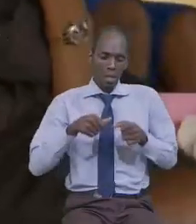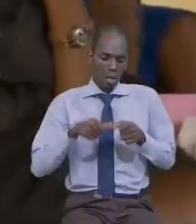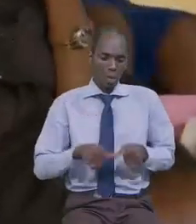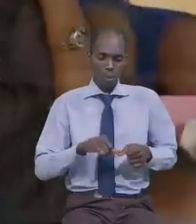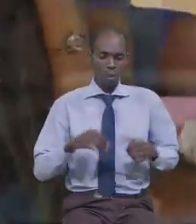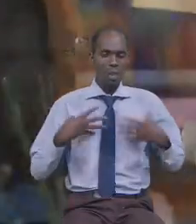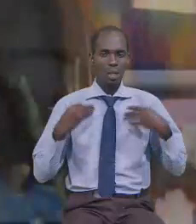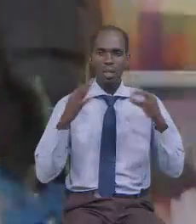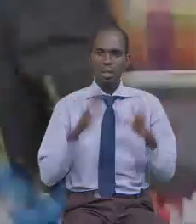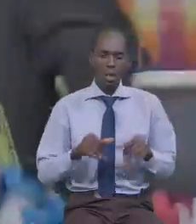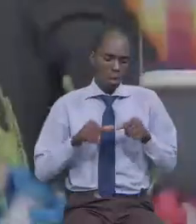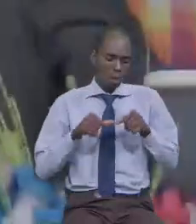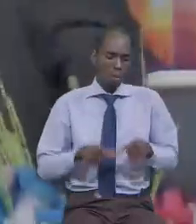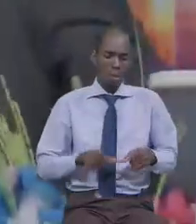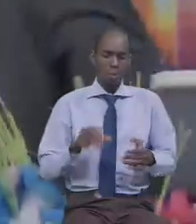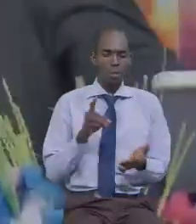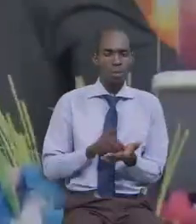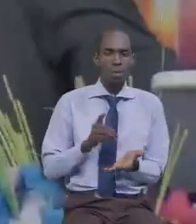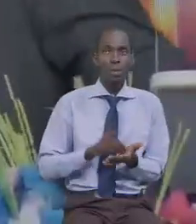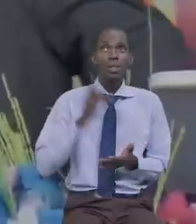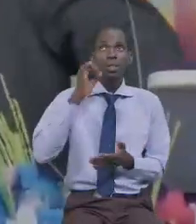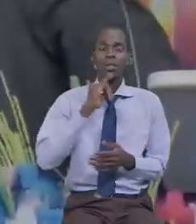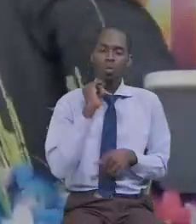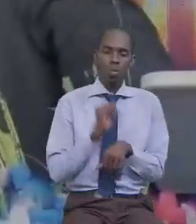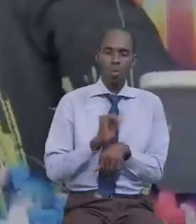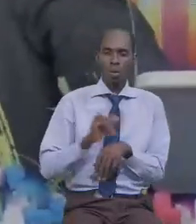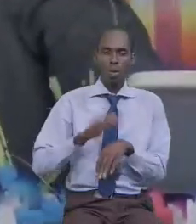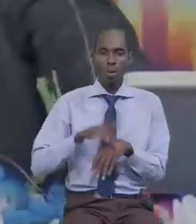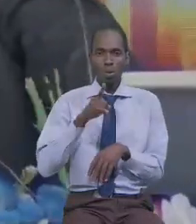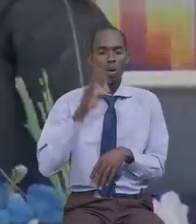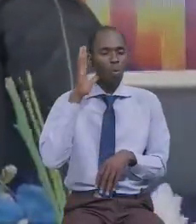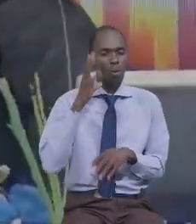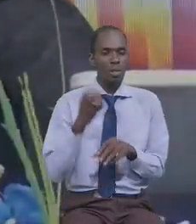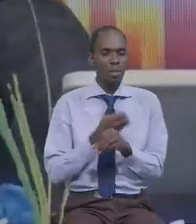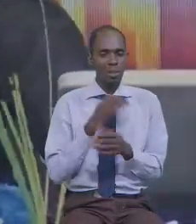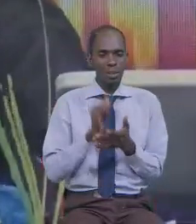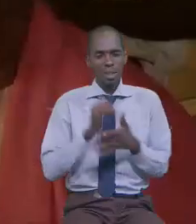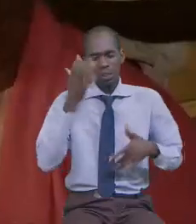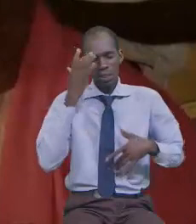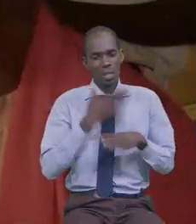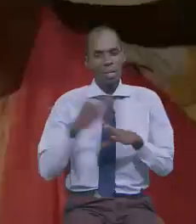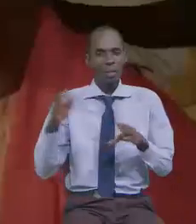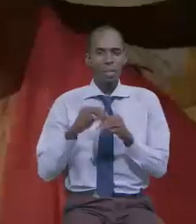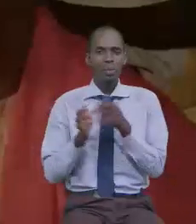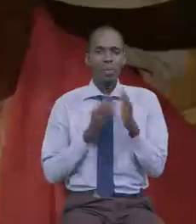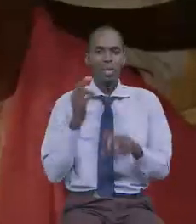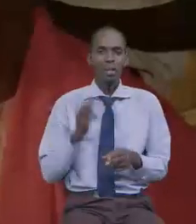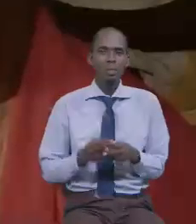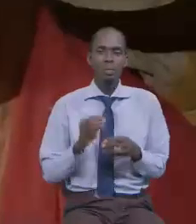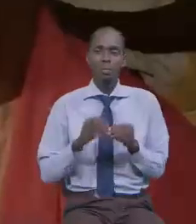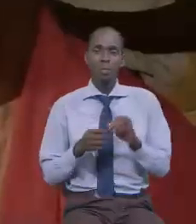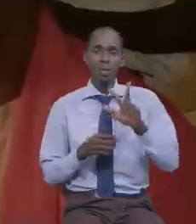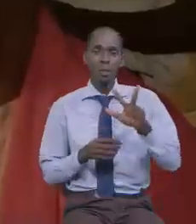doctor is working on you. He'll take that sickness away in Jesus' name. Number three